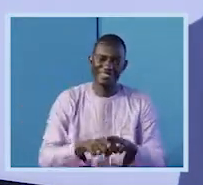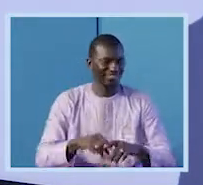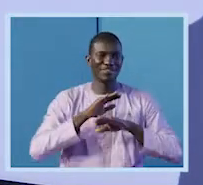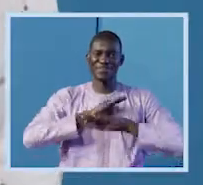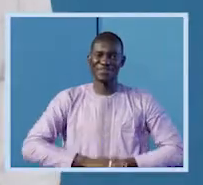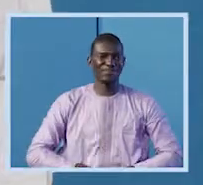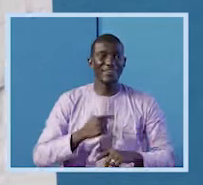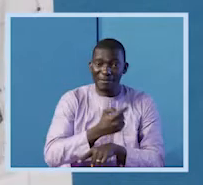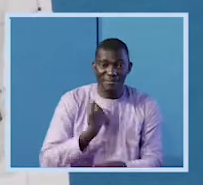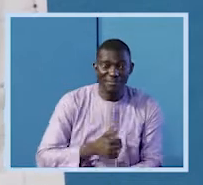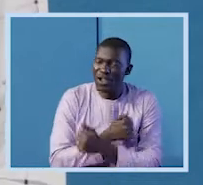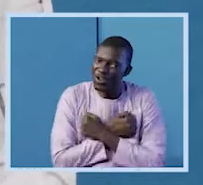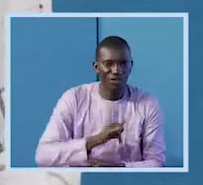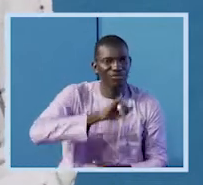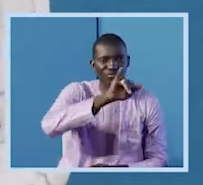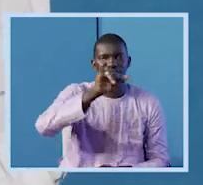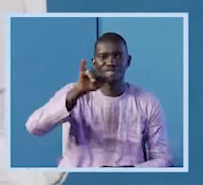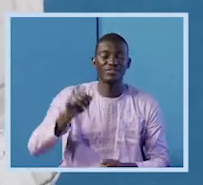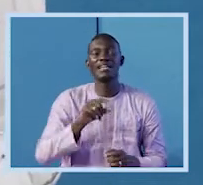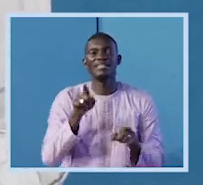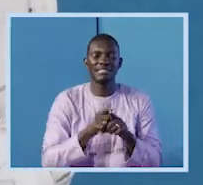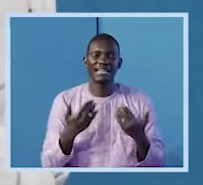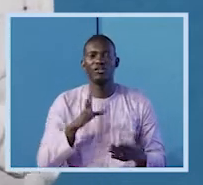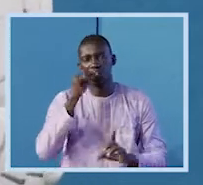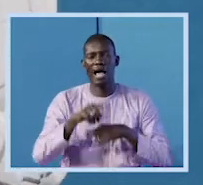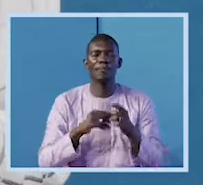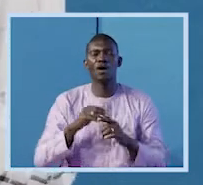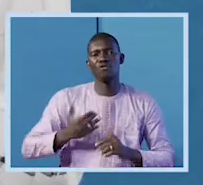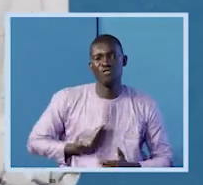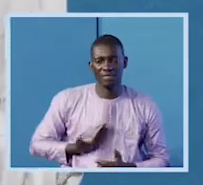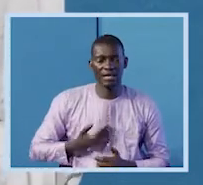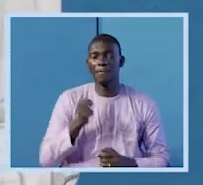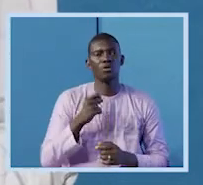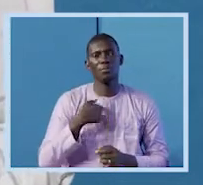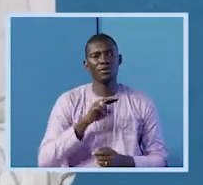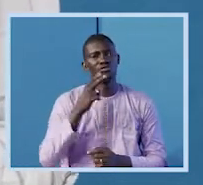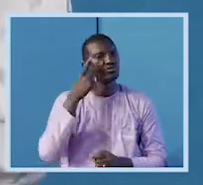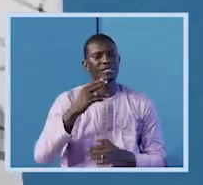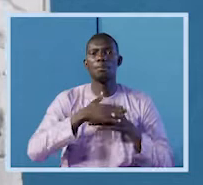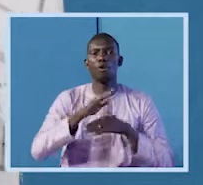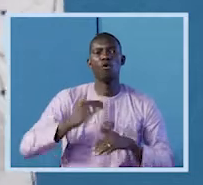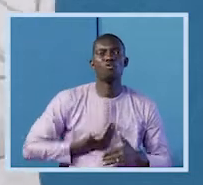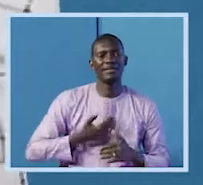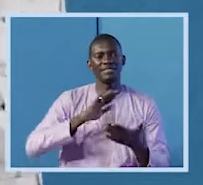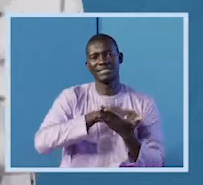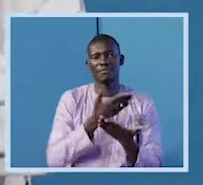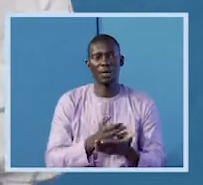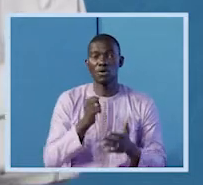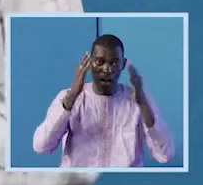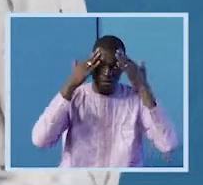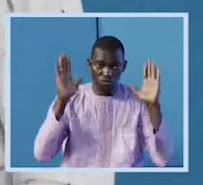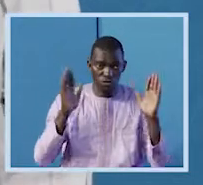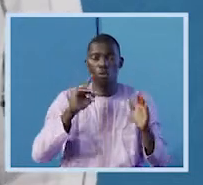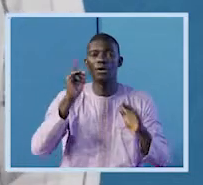act to So now let's talk about females, because I don't see a lot of female interpreters. So I don't know what the problem is.